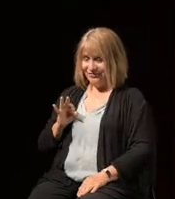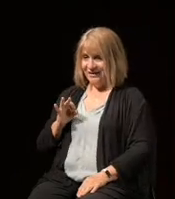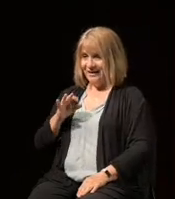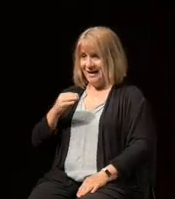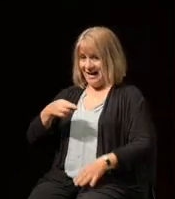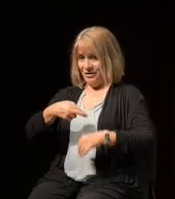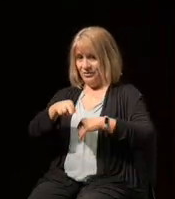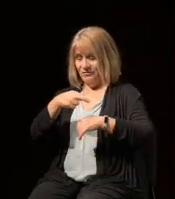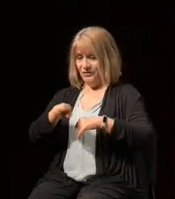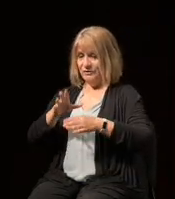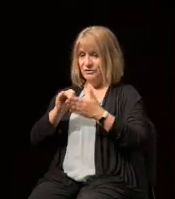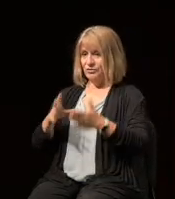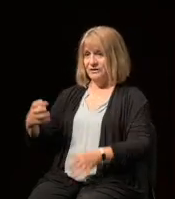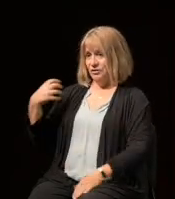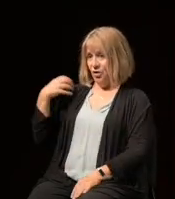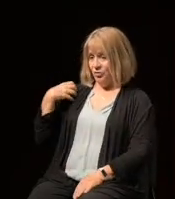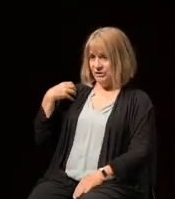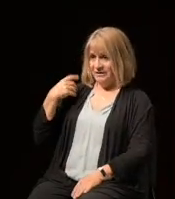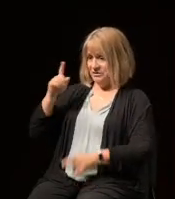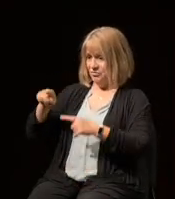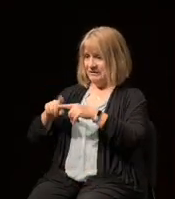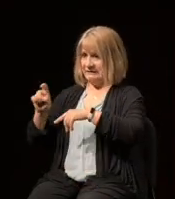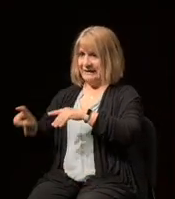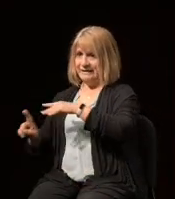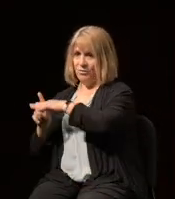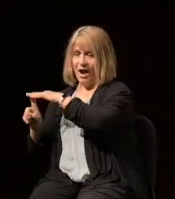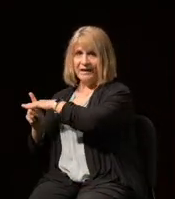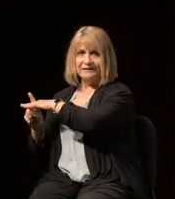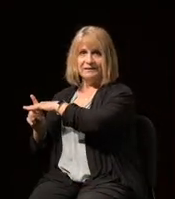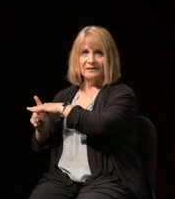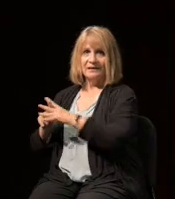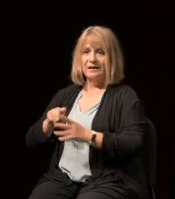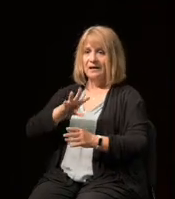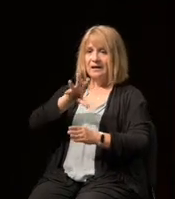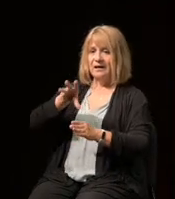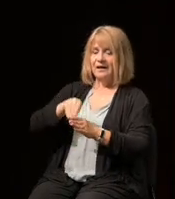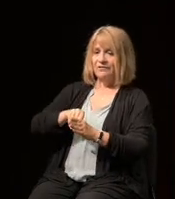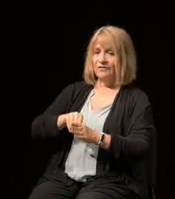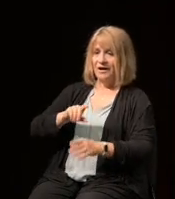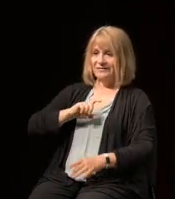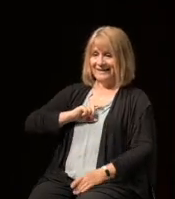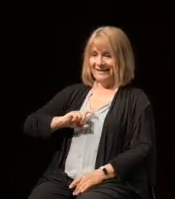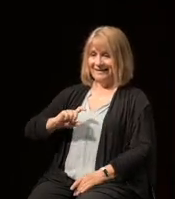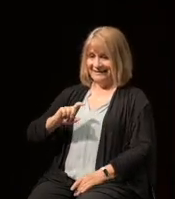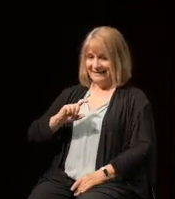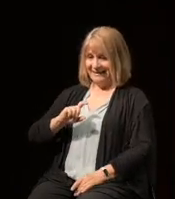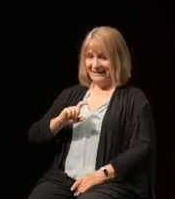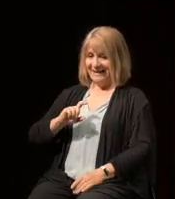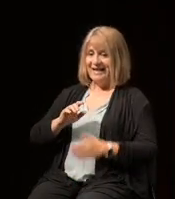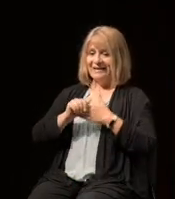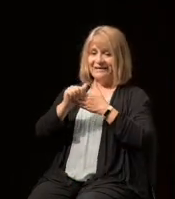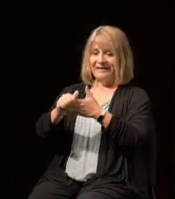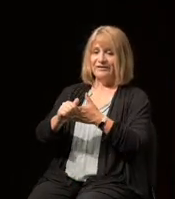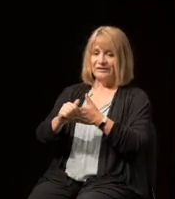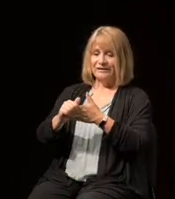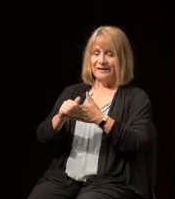to coaches as needs arise. Involved in the Latina Leadership Network and the Mecha